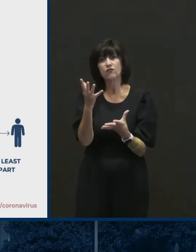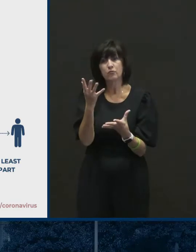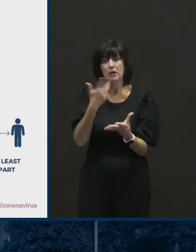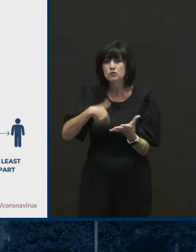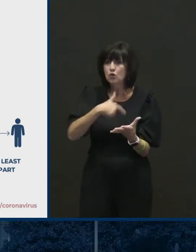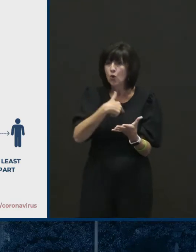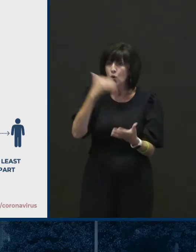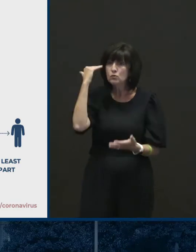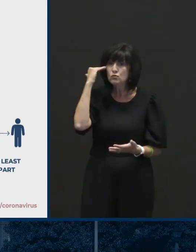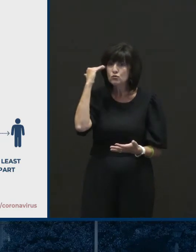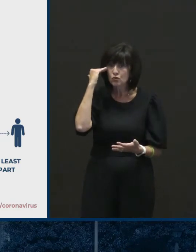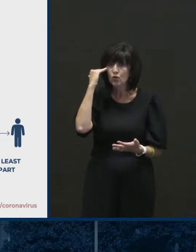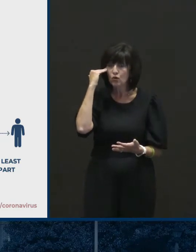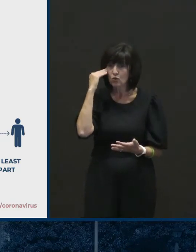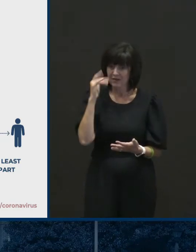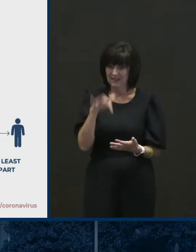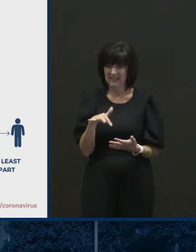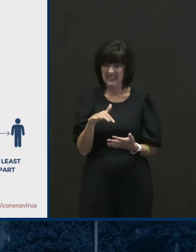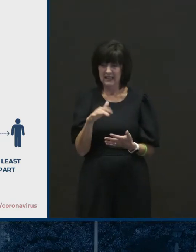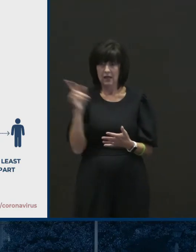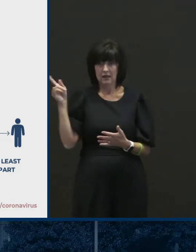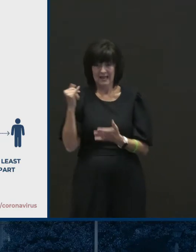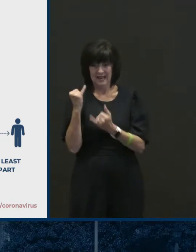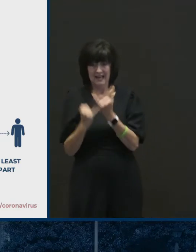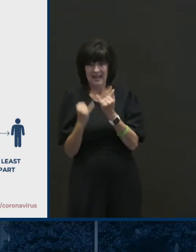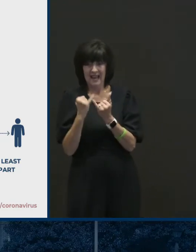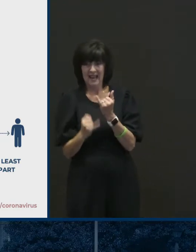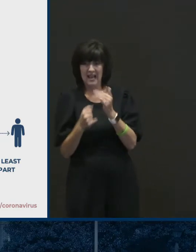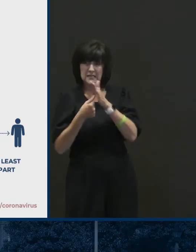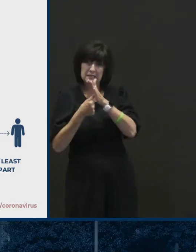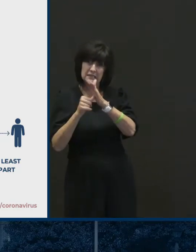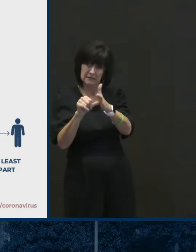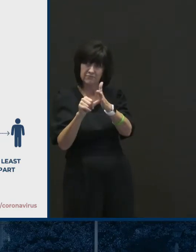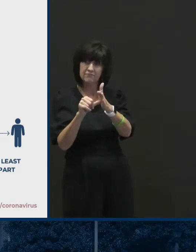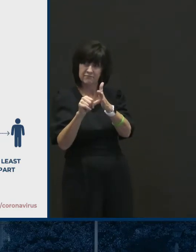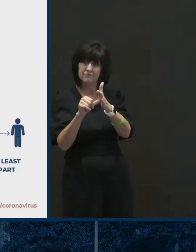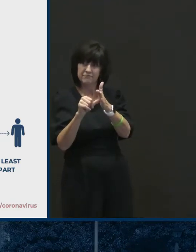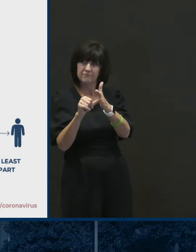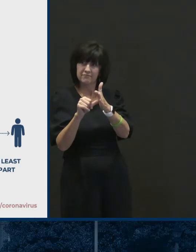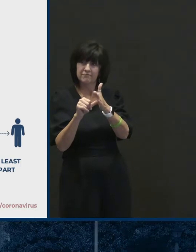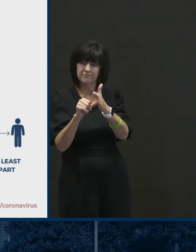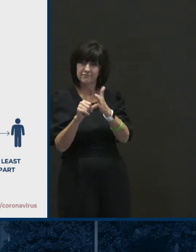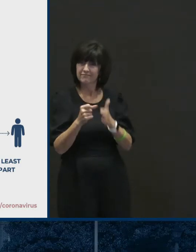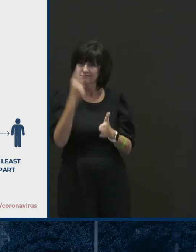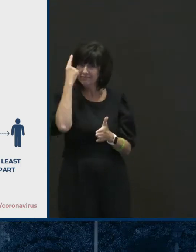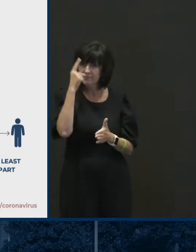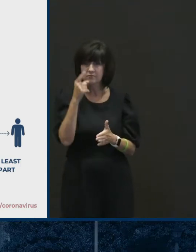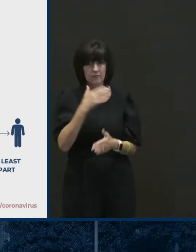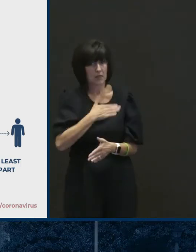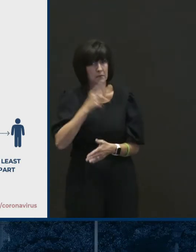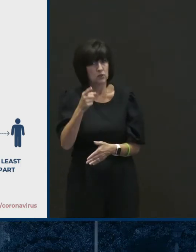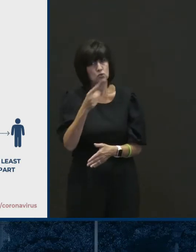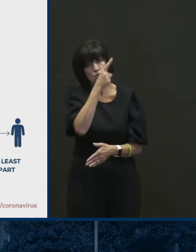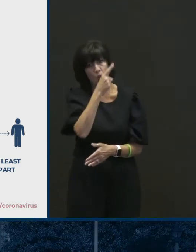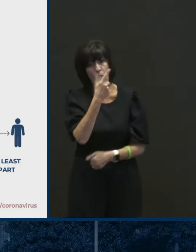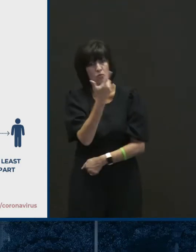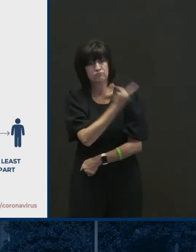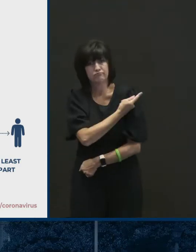And that last point in particular was critical for all of us to get your flu shot, to